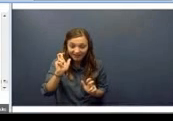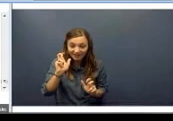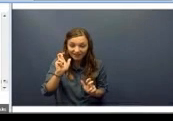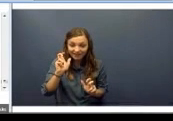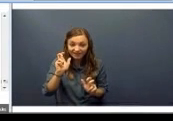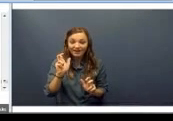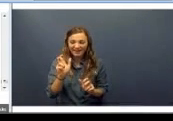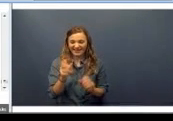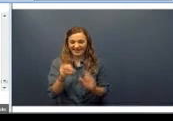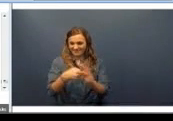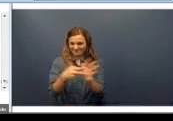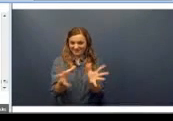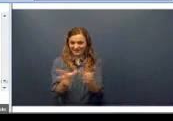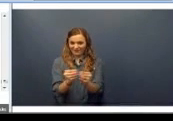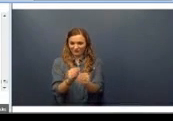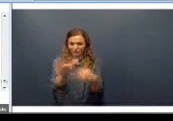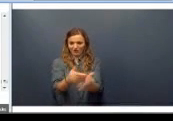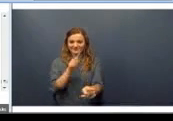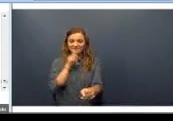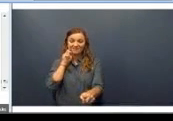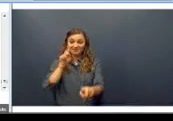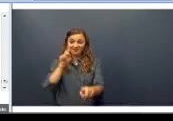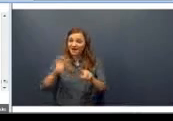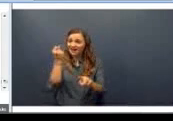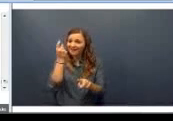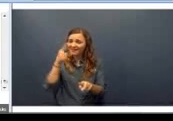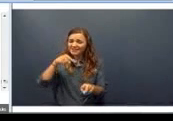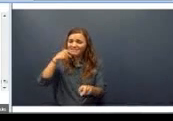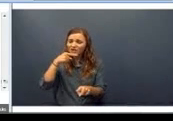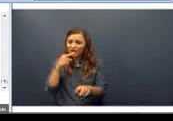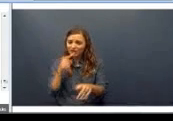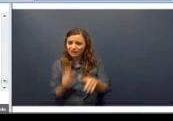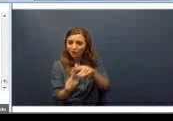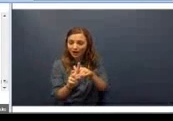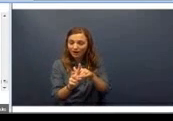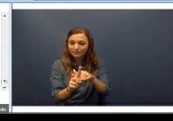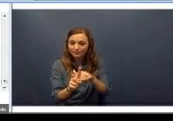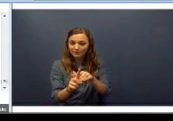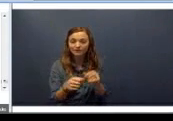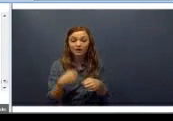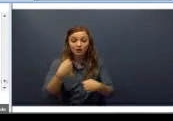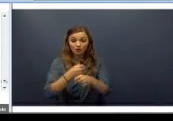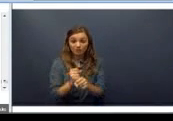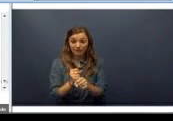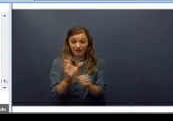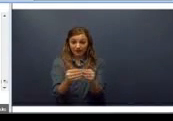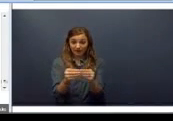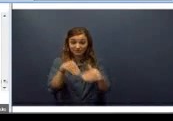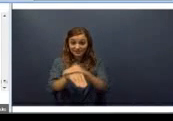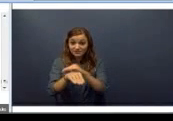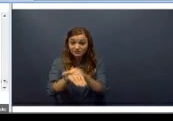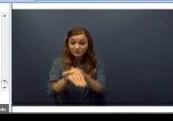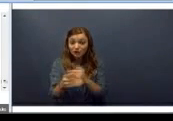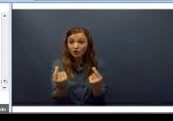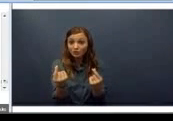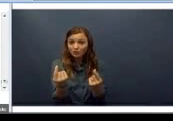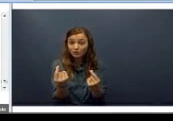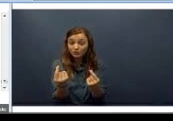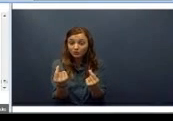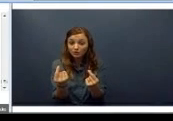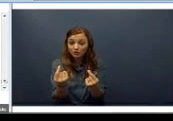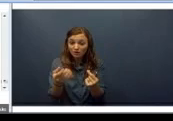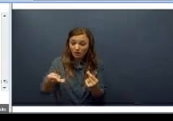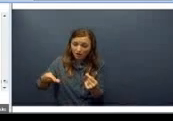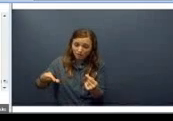came. This is a conference for all deaf people, but there are hearing folks who show up. To make their